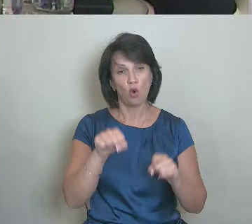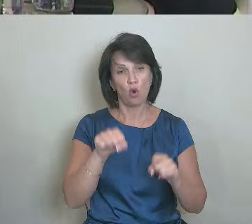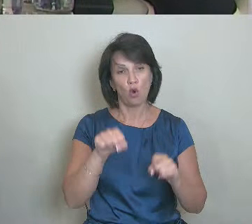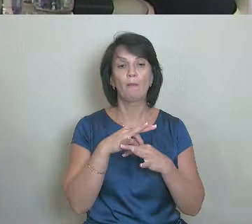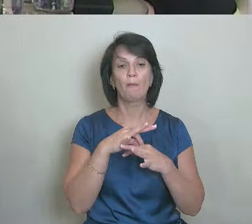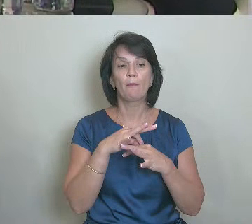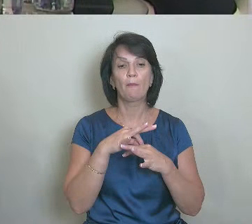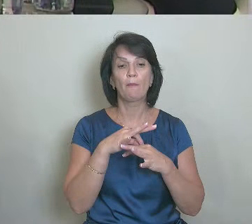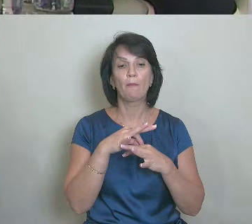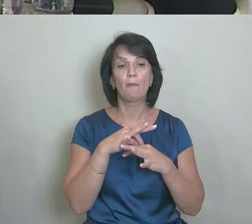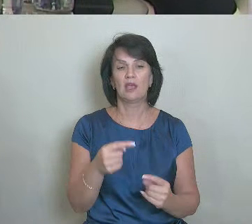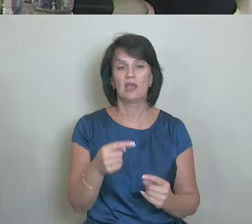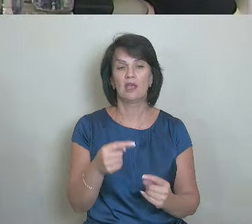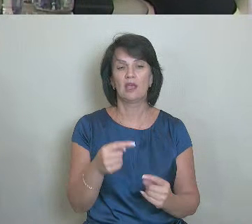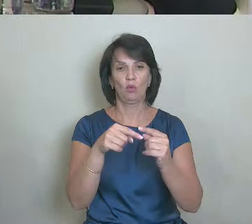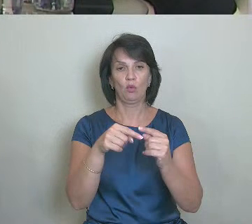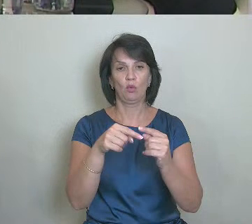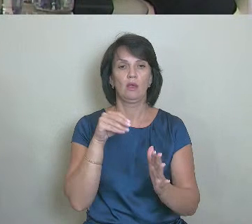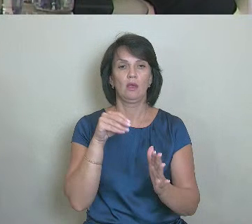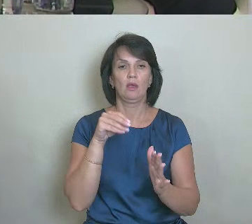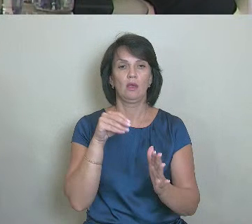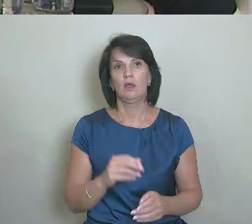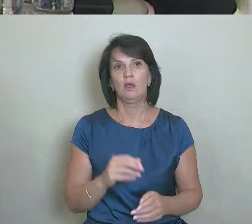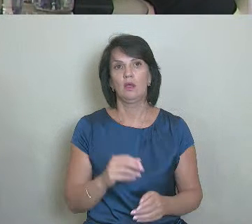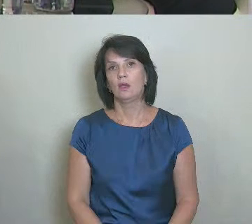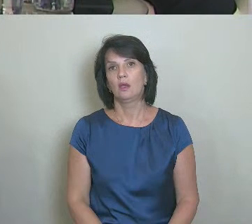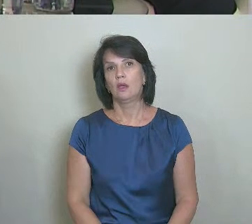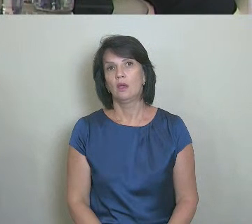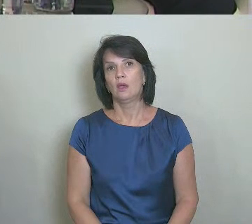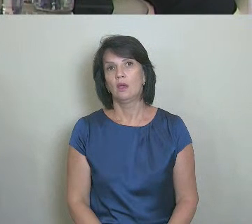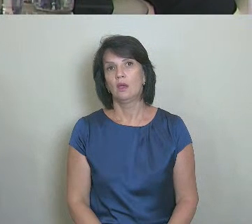civil administrations every 6 months to